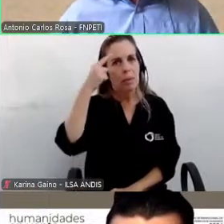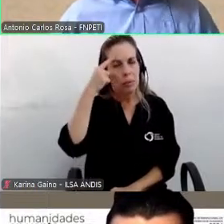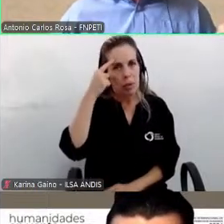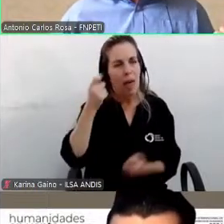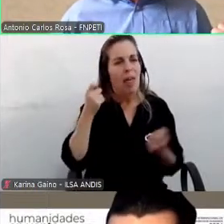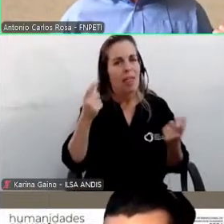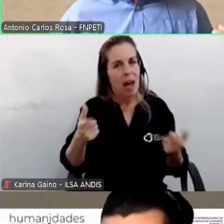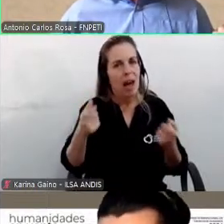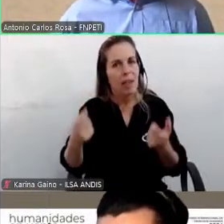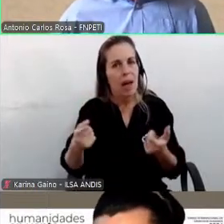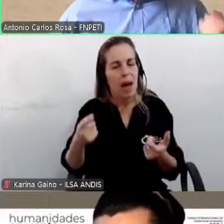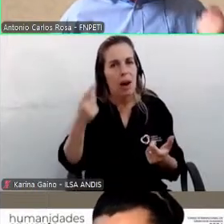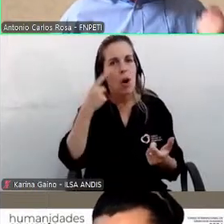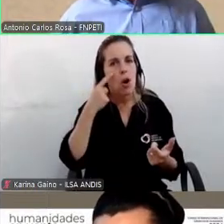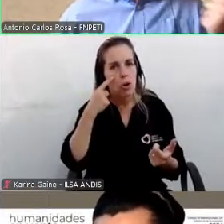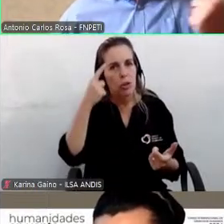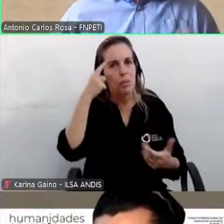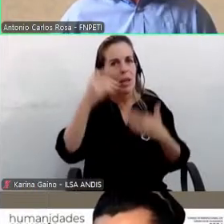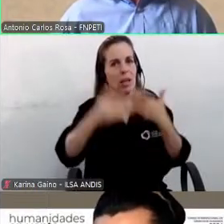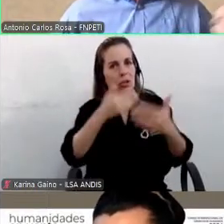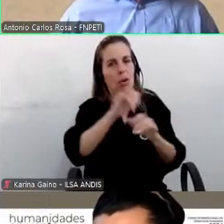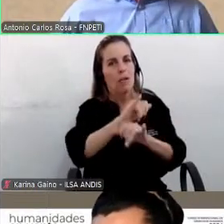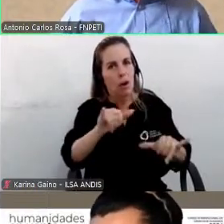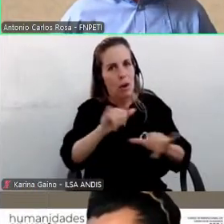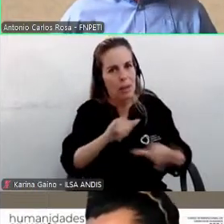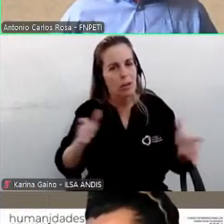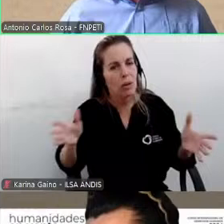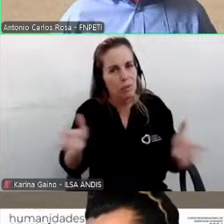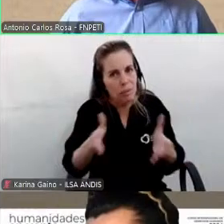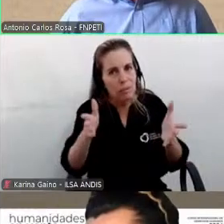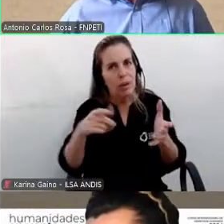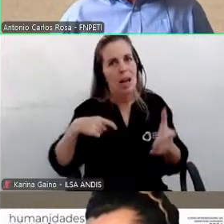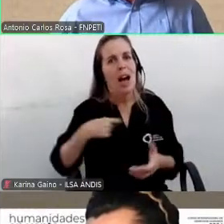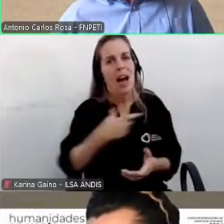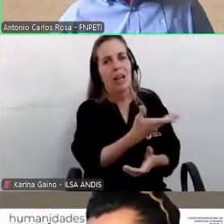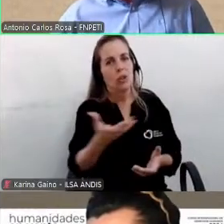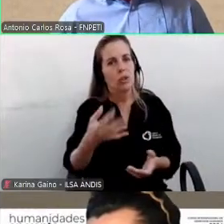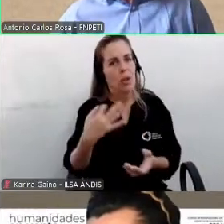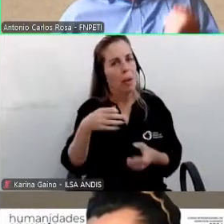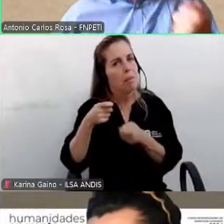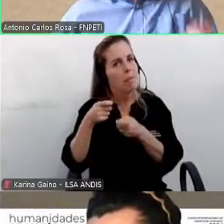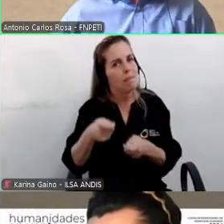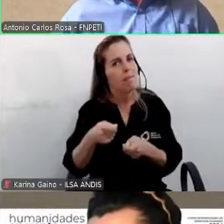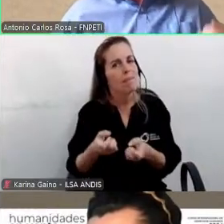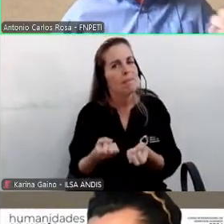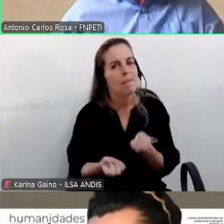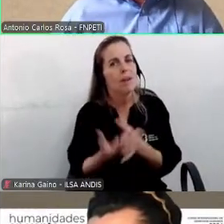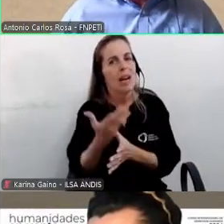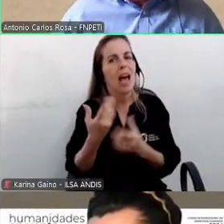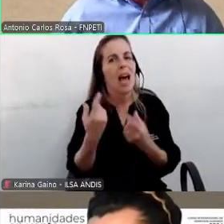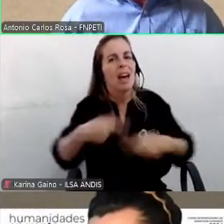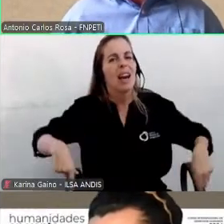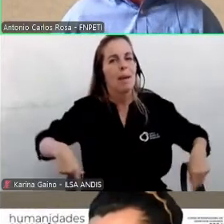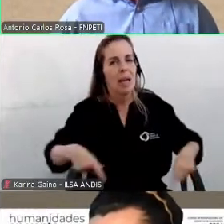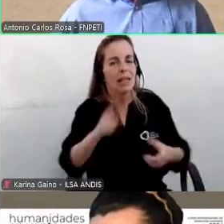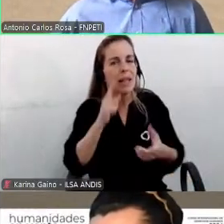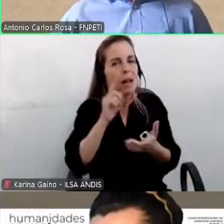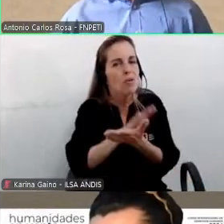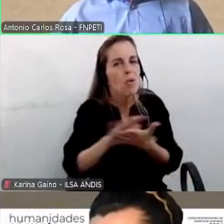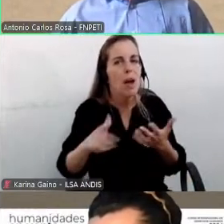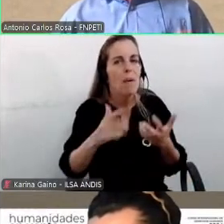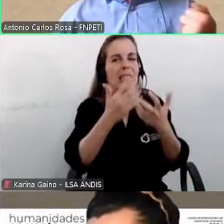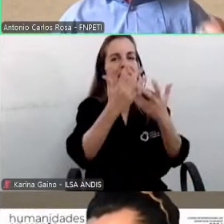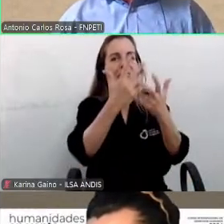civil society, we need to keep on producing knowledge, mobilizing society, and support the creation of innovative